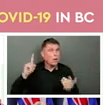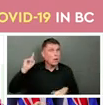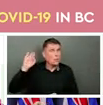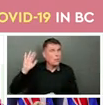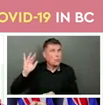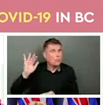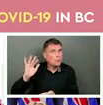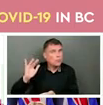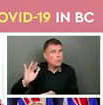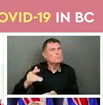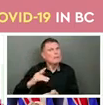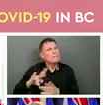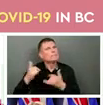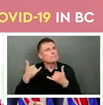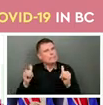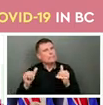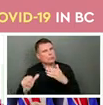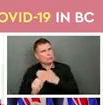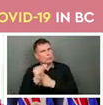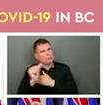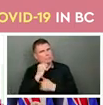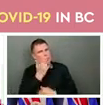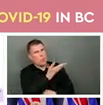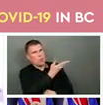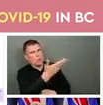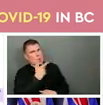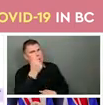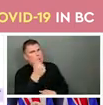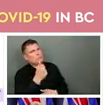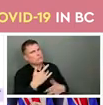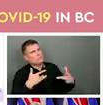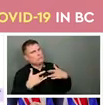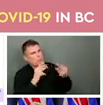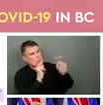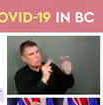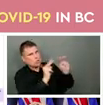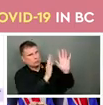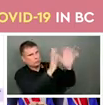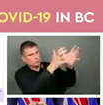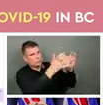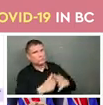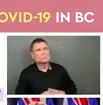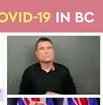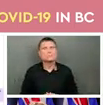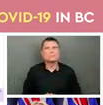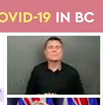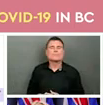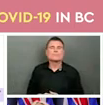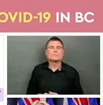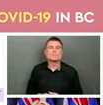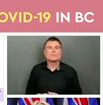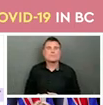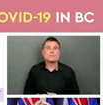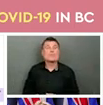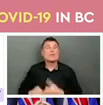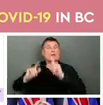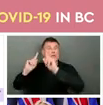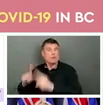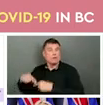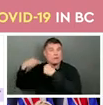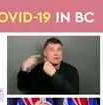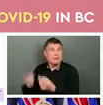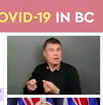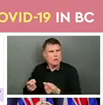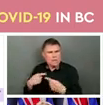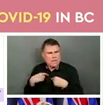and same with people who have died from COVID-19. One of the things that we've been watching very carefully to see if